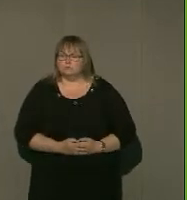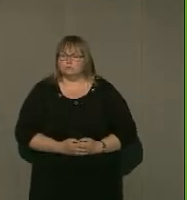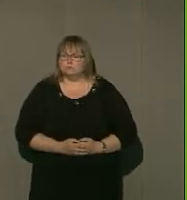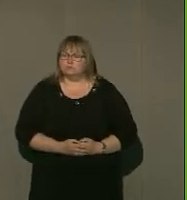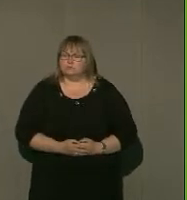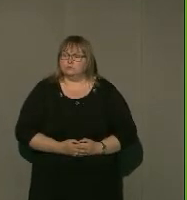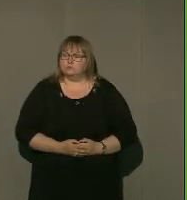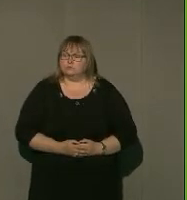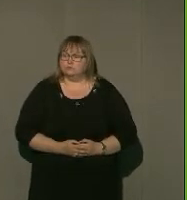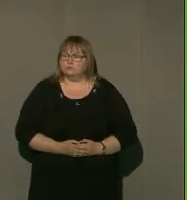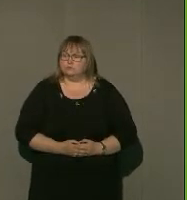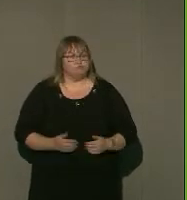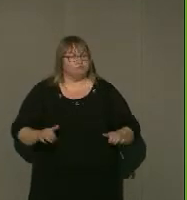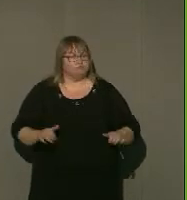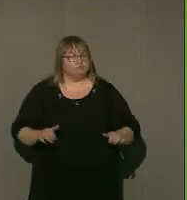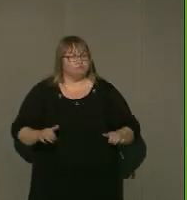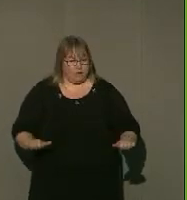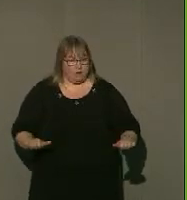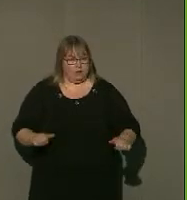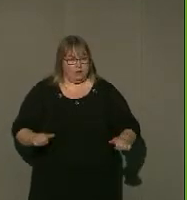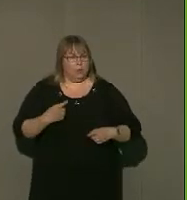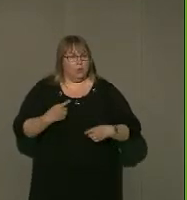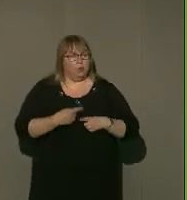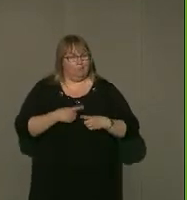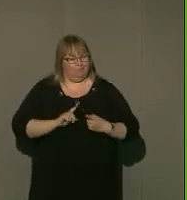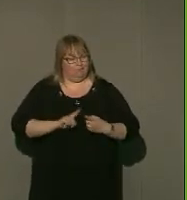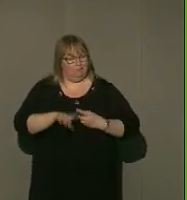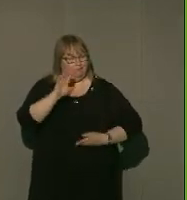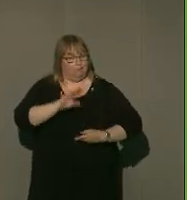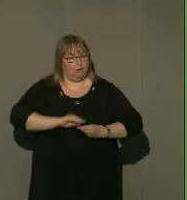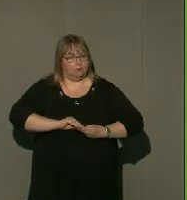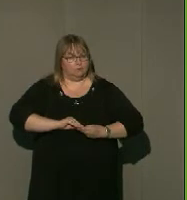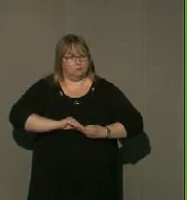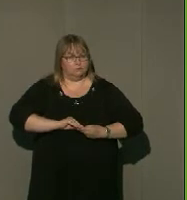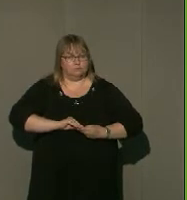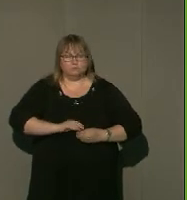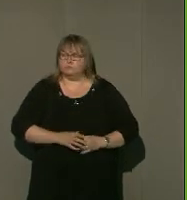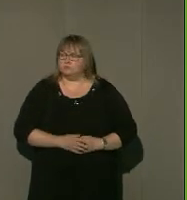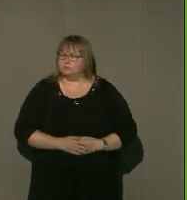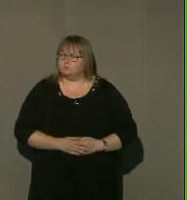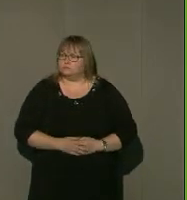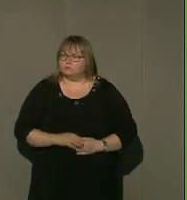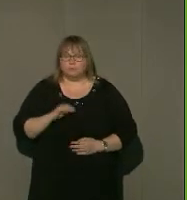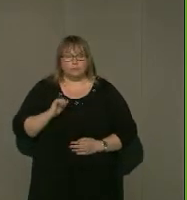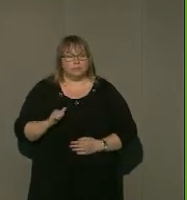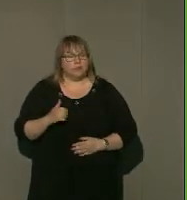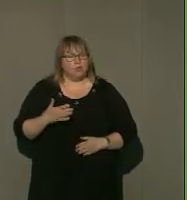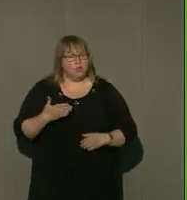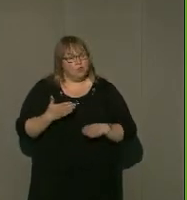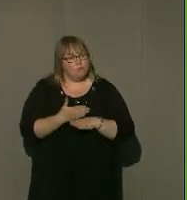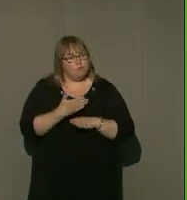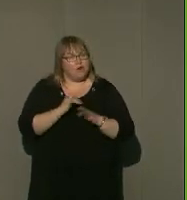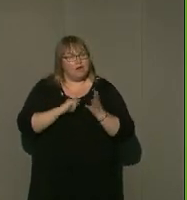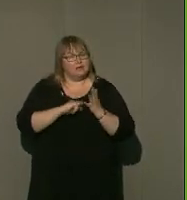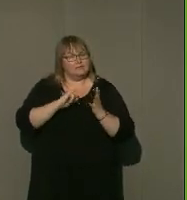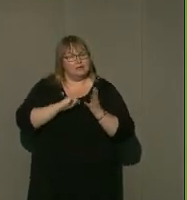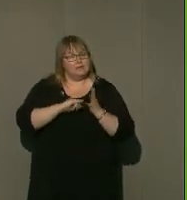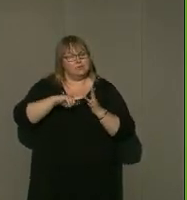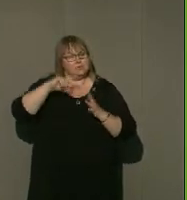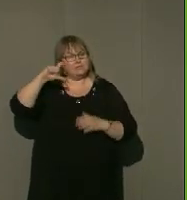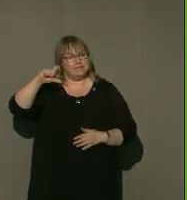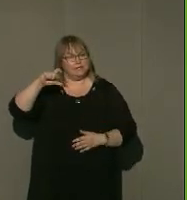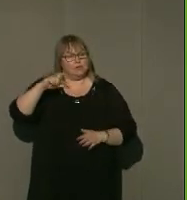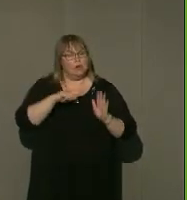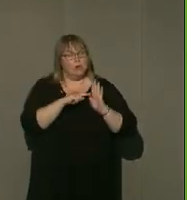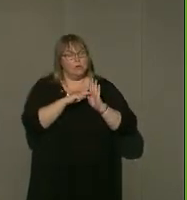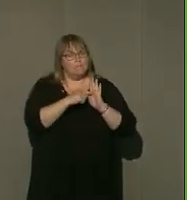Or at the end. No, okay, a quick comment. It's the practice of Standing Orders Committee to move motions that